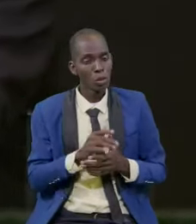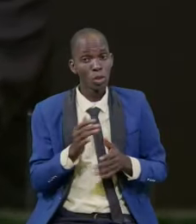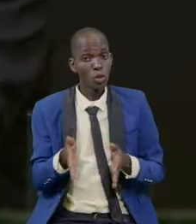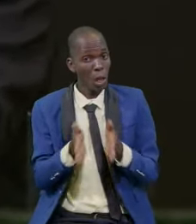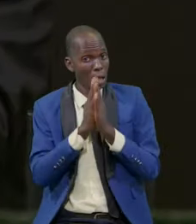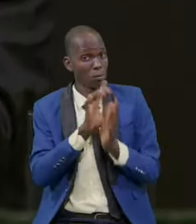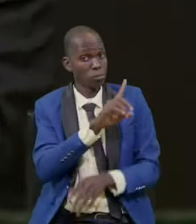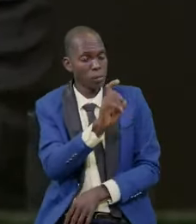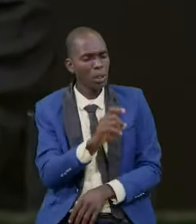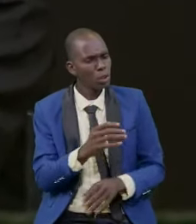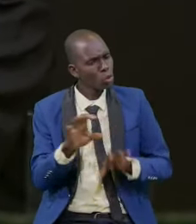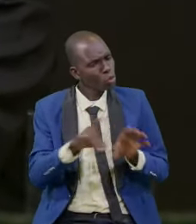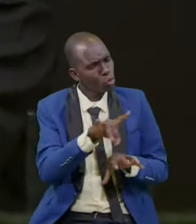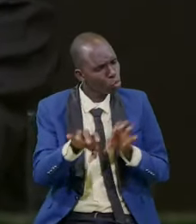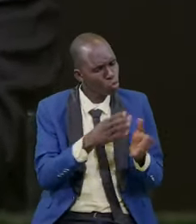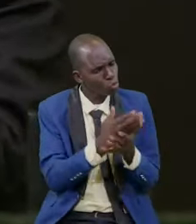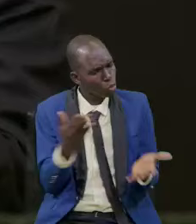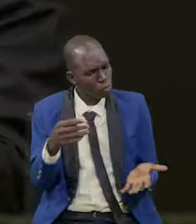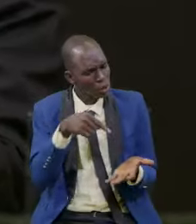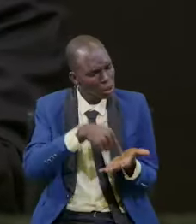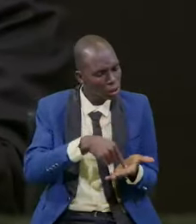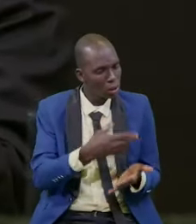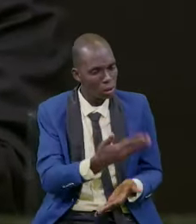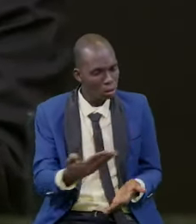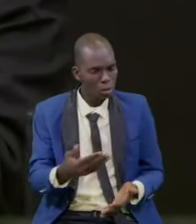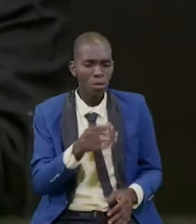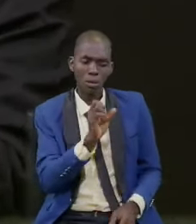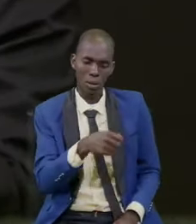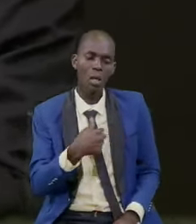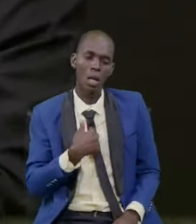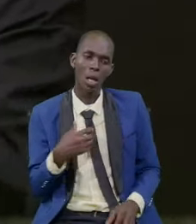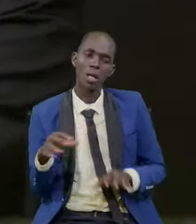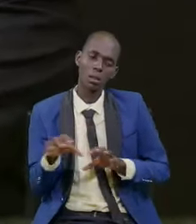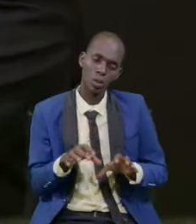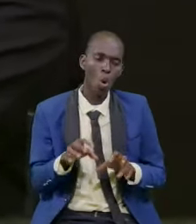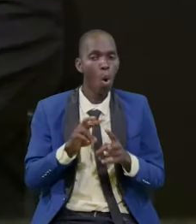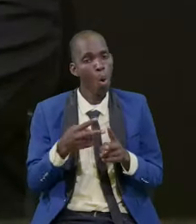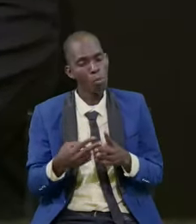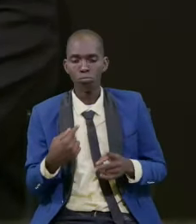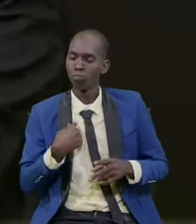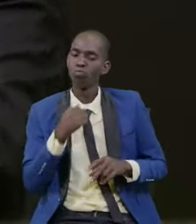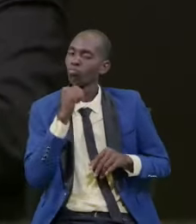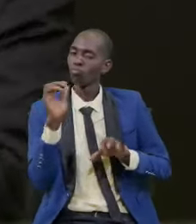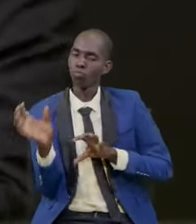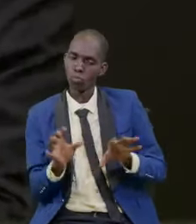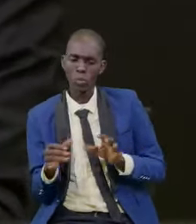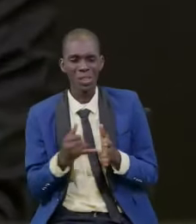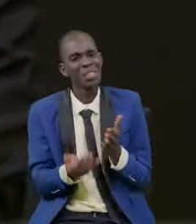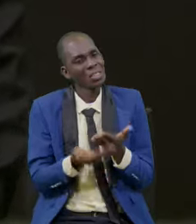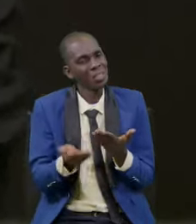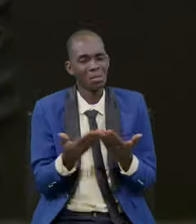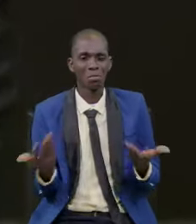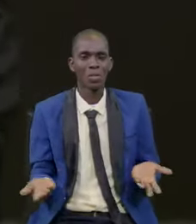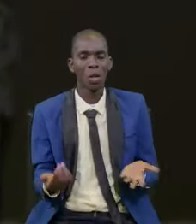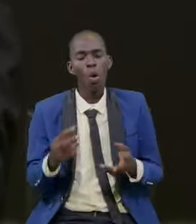little thing, minor thing? Yes, I did. Or yes, I've not done it. I'm thinking of